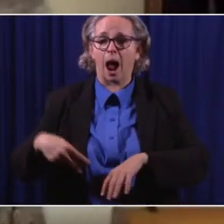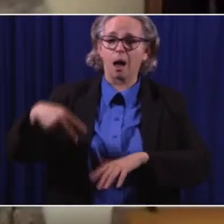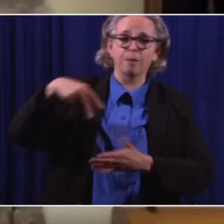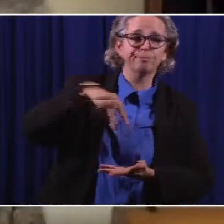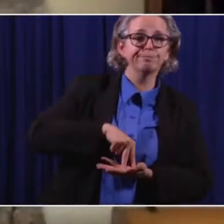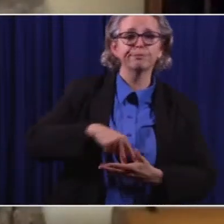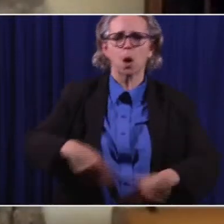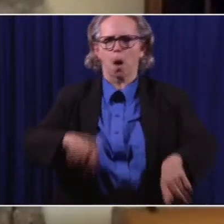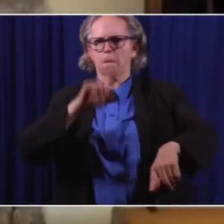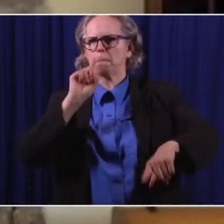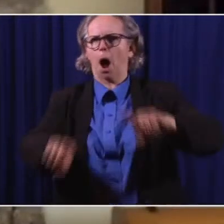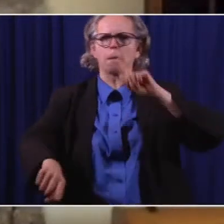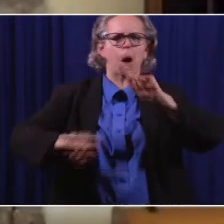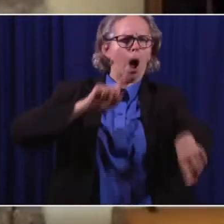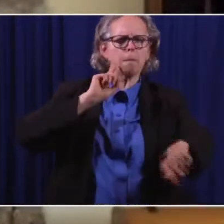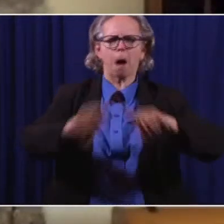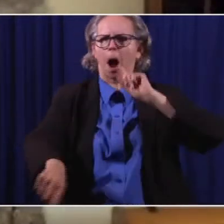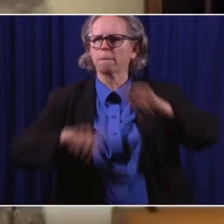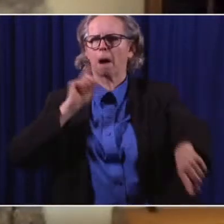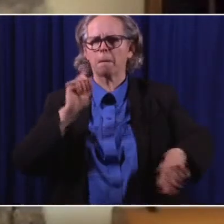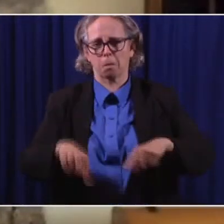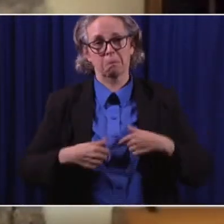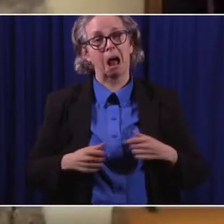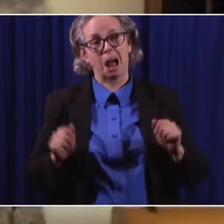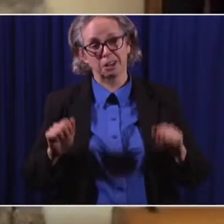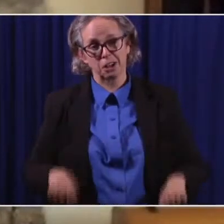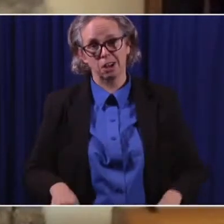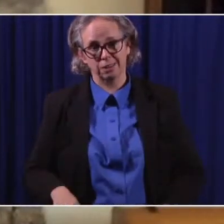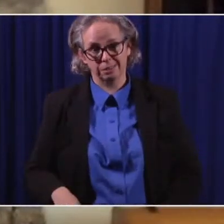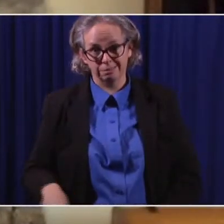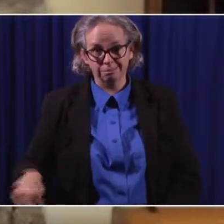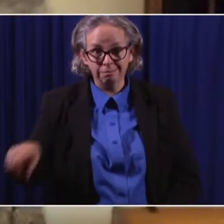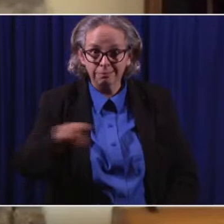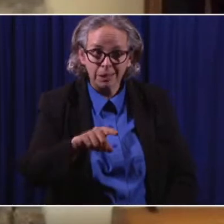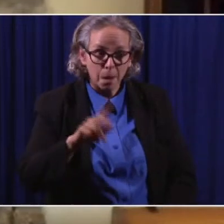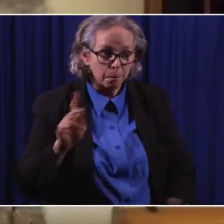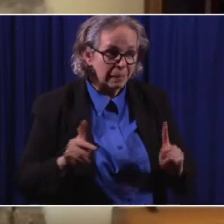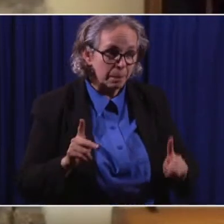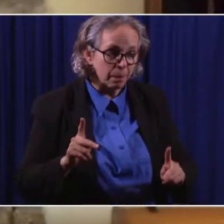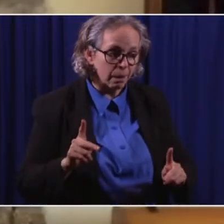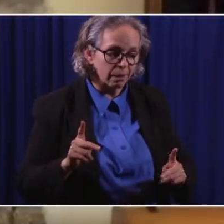it depends upon people's compliance with the order. And so,